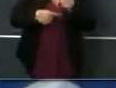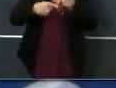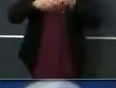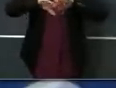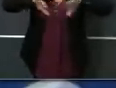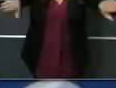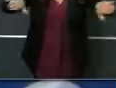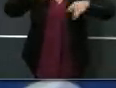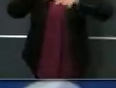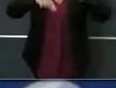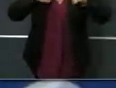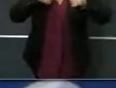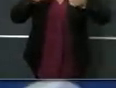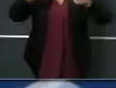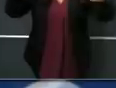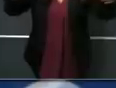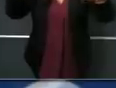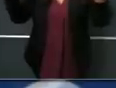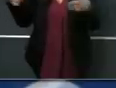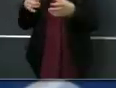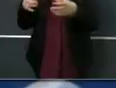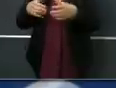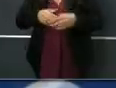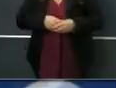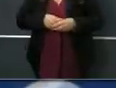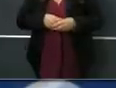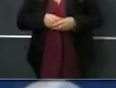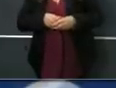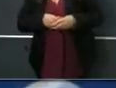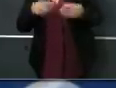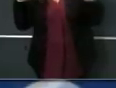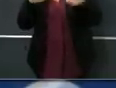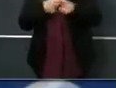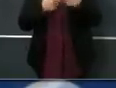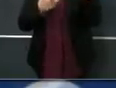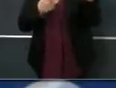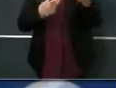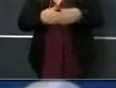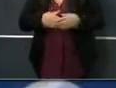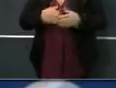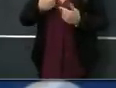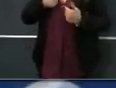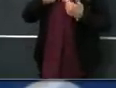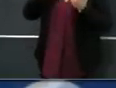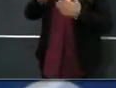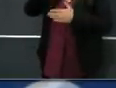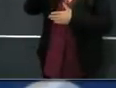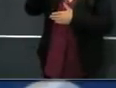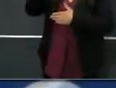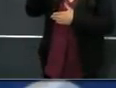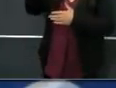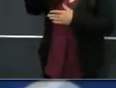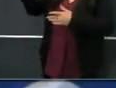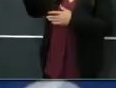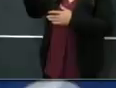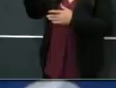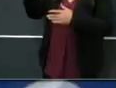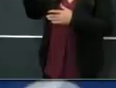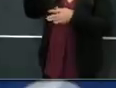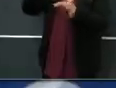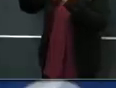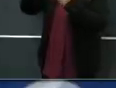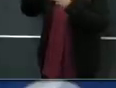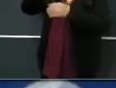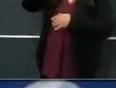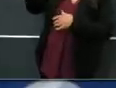order? I'll leave that to CHP to answer, and we'll get back to you specifically on that. My understanding is the protest